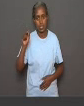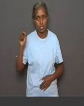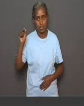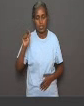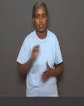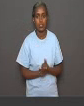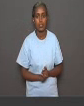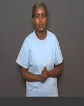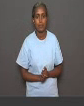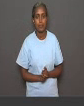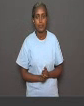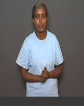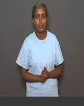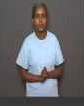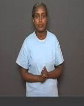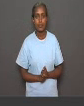123 degrees.